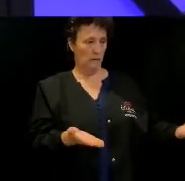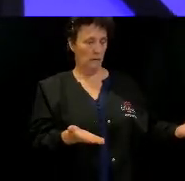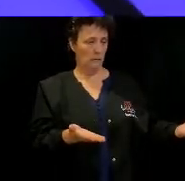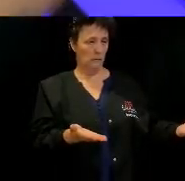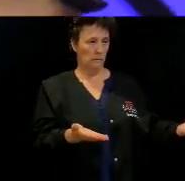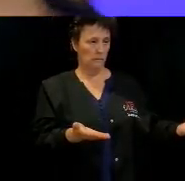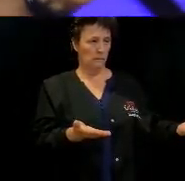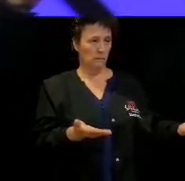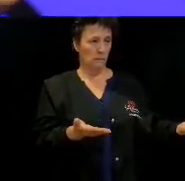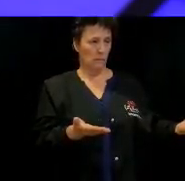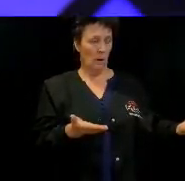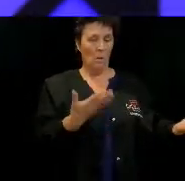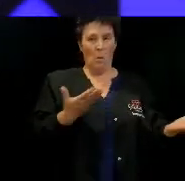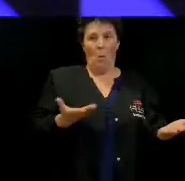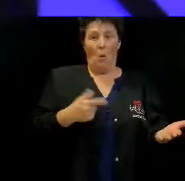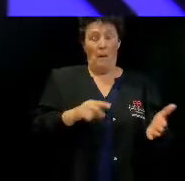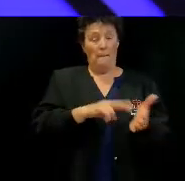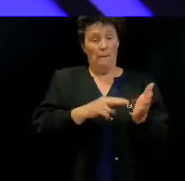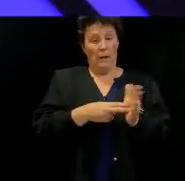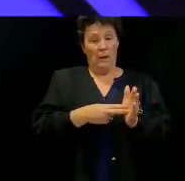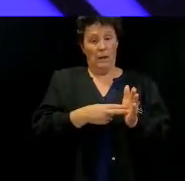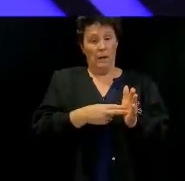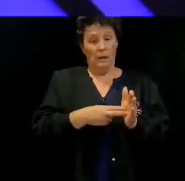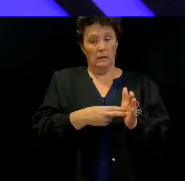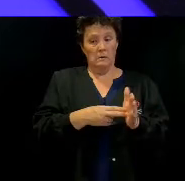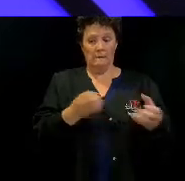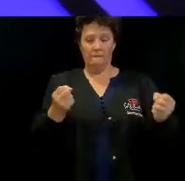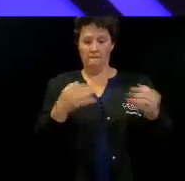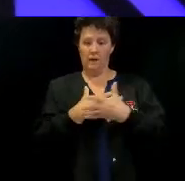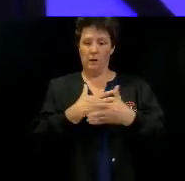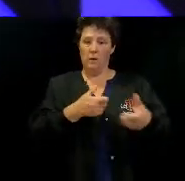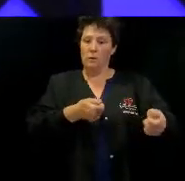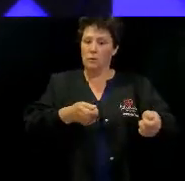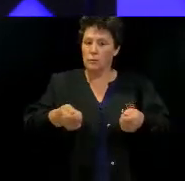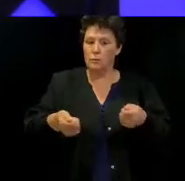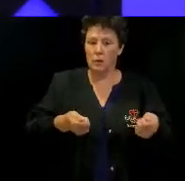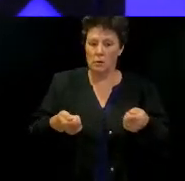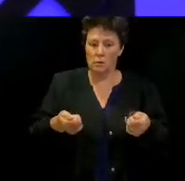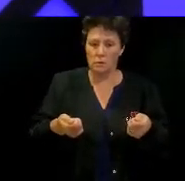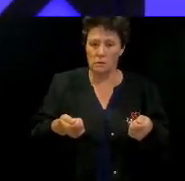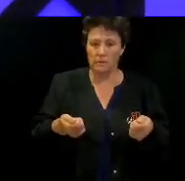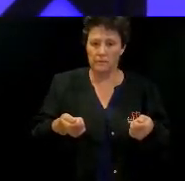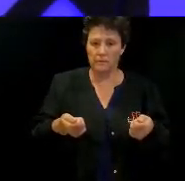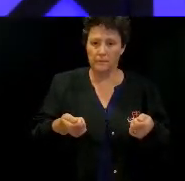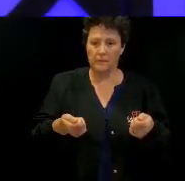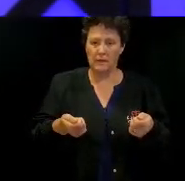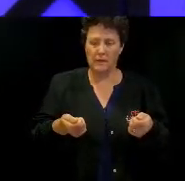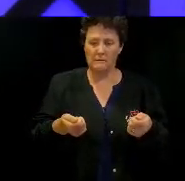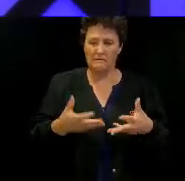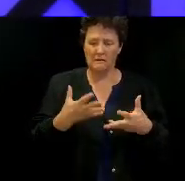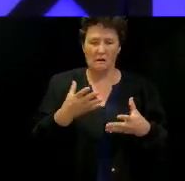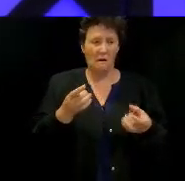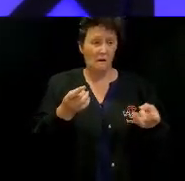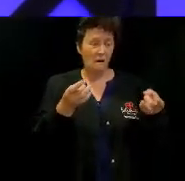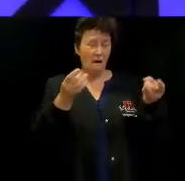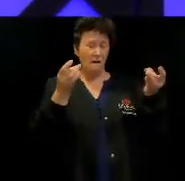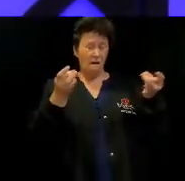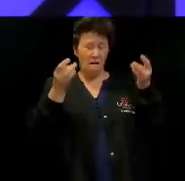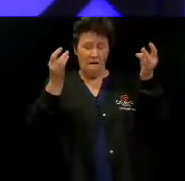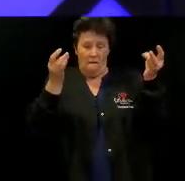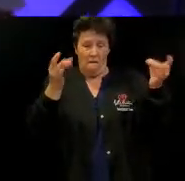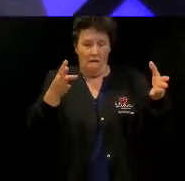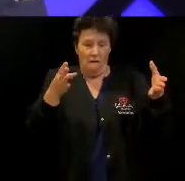about is a fear that rules. It's a foreboding, a dread, a